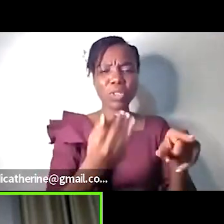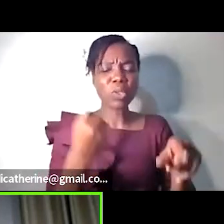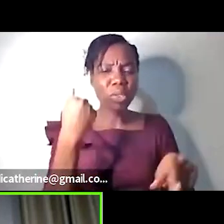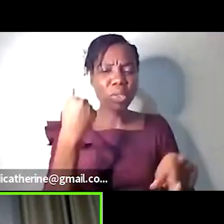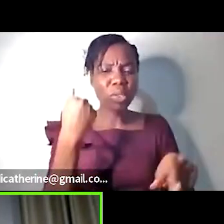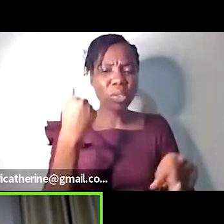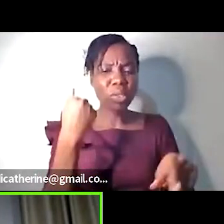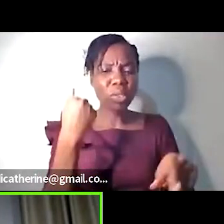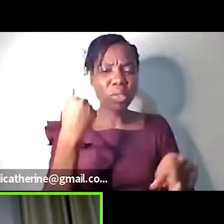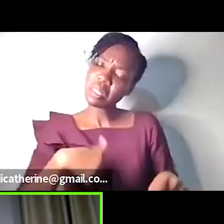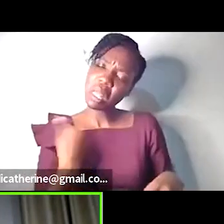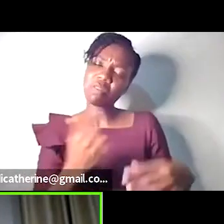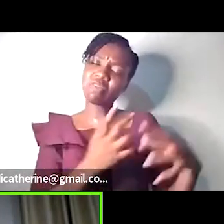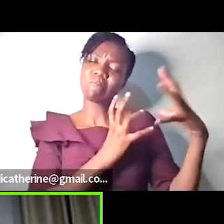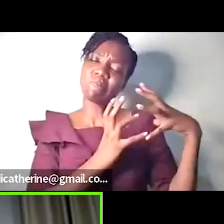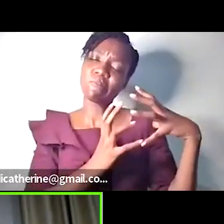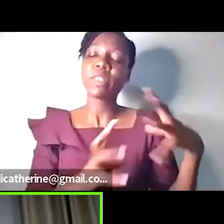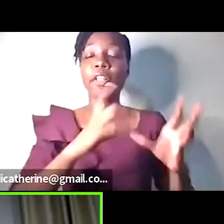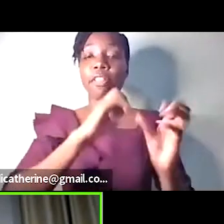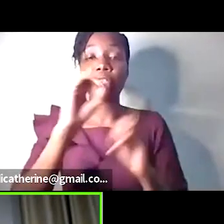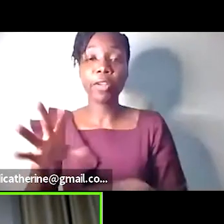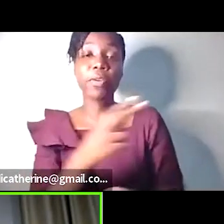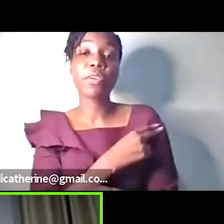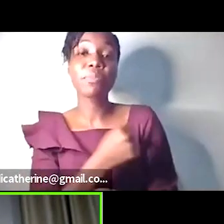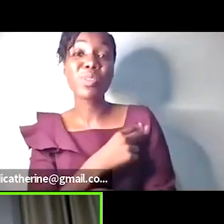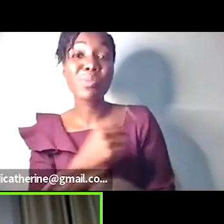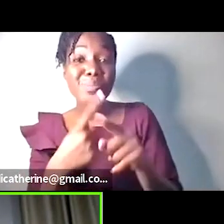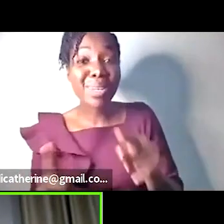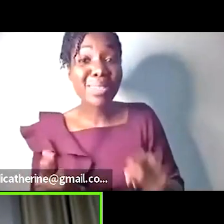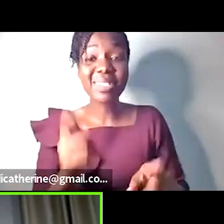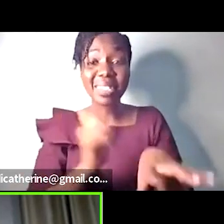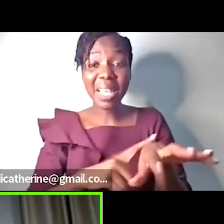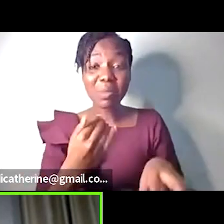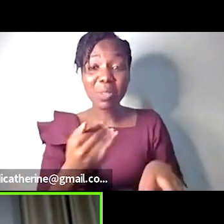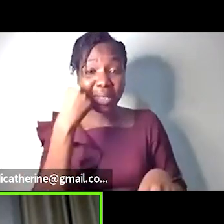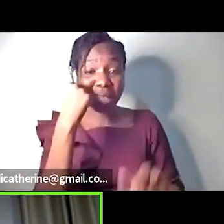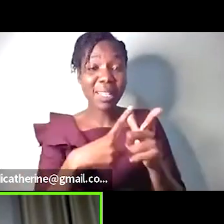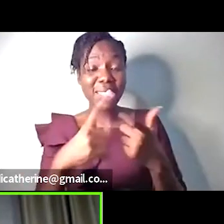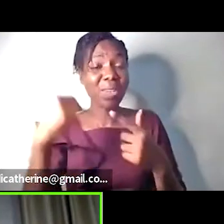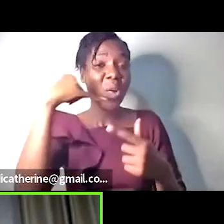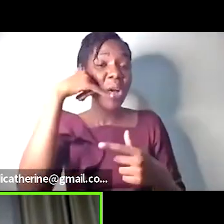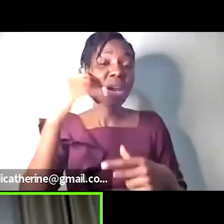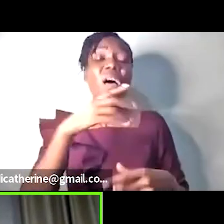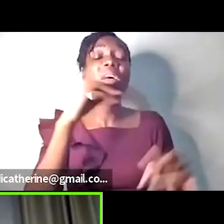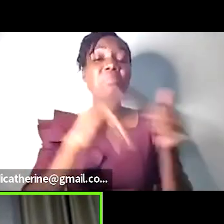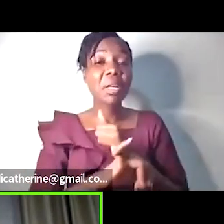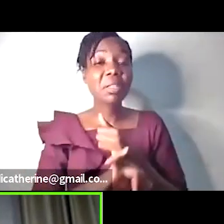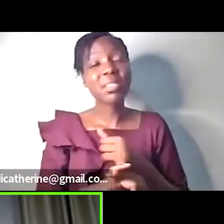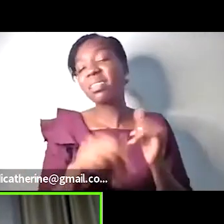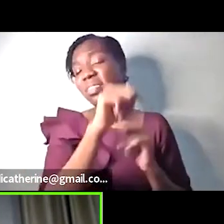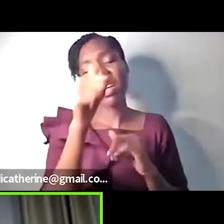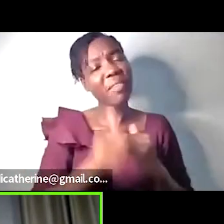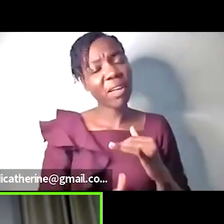Nobody, the people at home will not call the husband to come and take the children to hospital when they're sick. They'll naturally call the